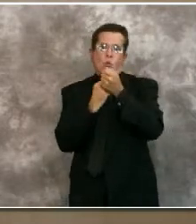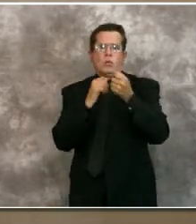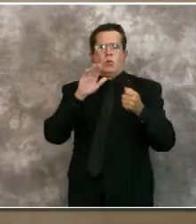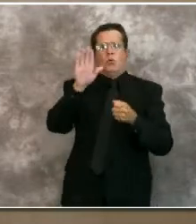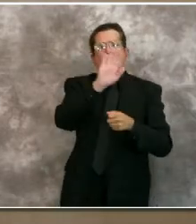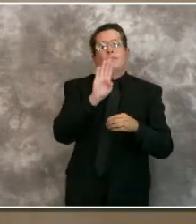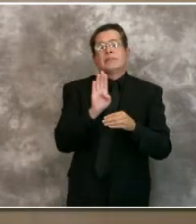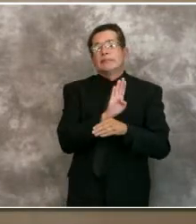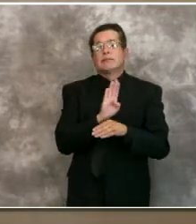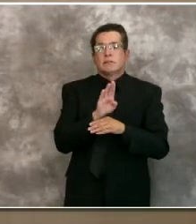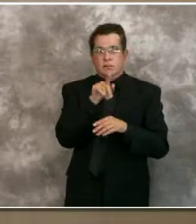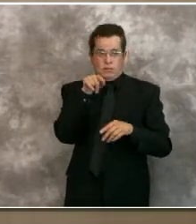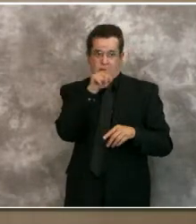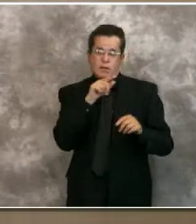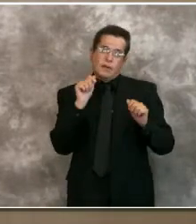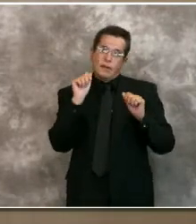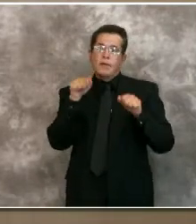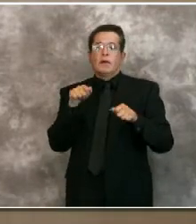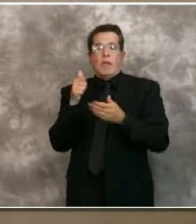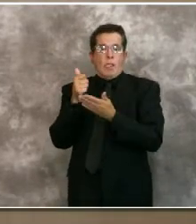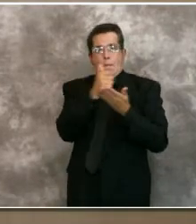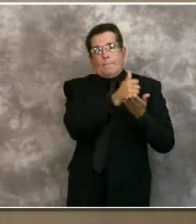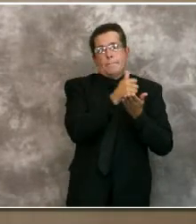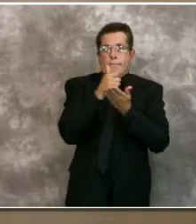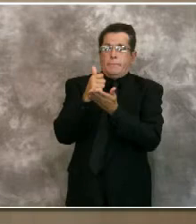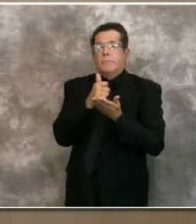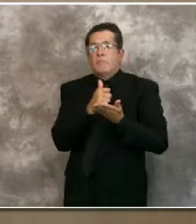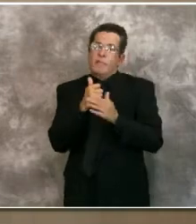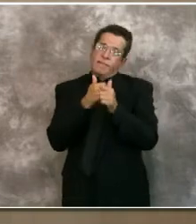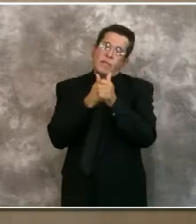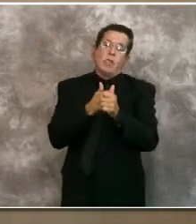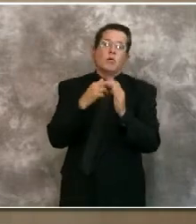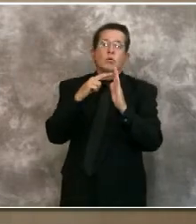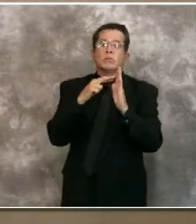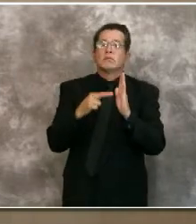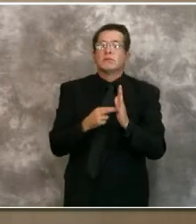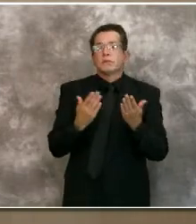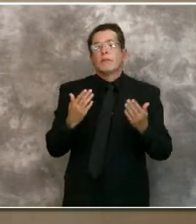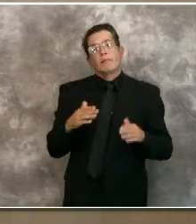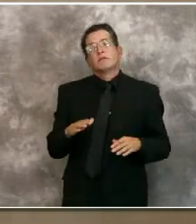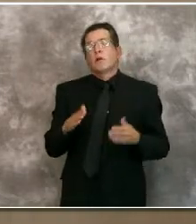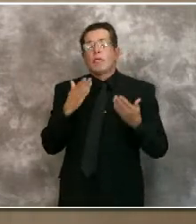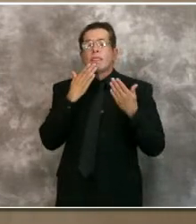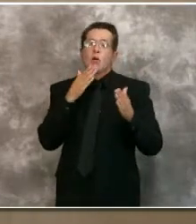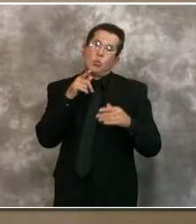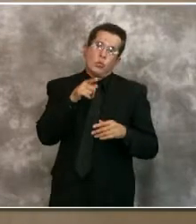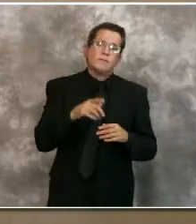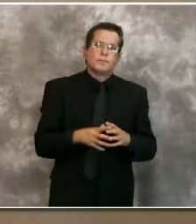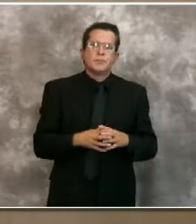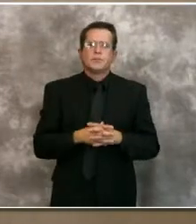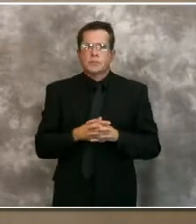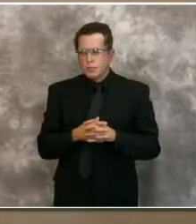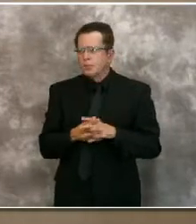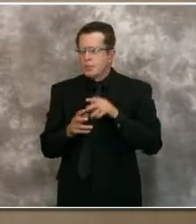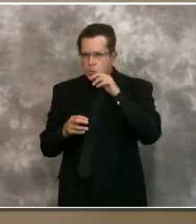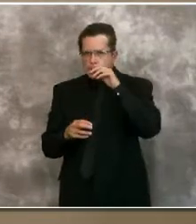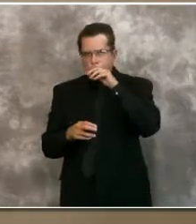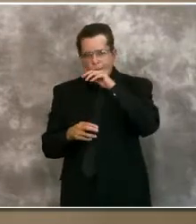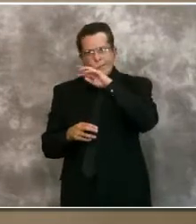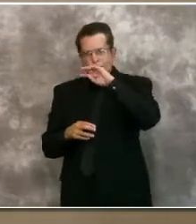that they can adhere to the best practices that are recommended. Thank you. Thank you.